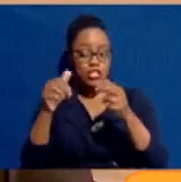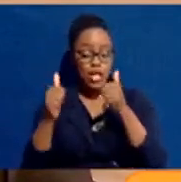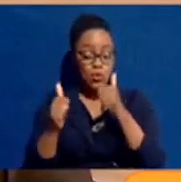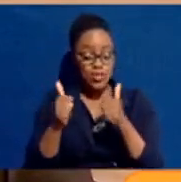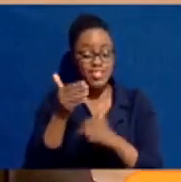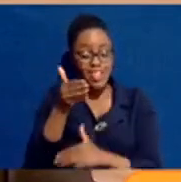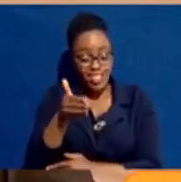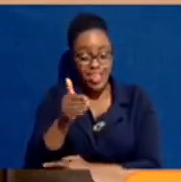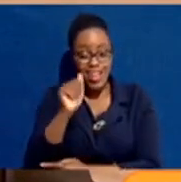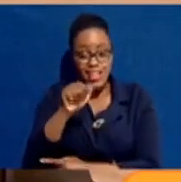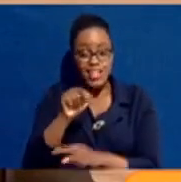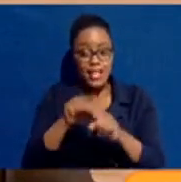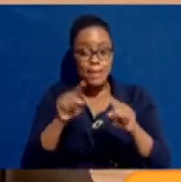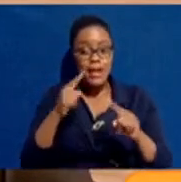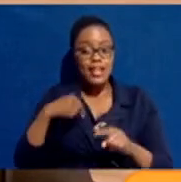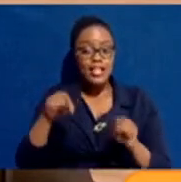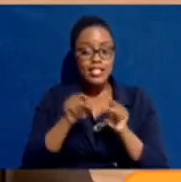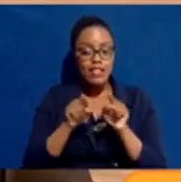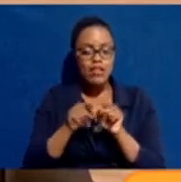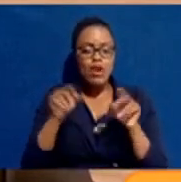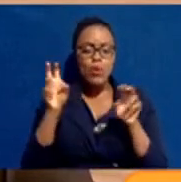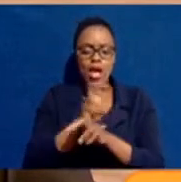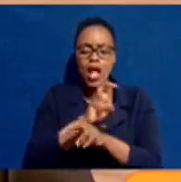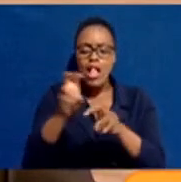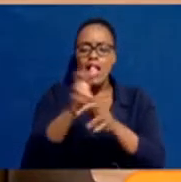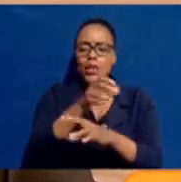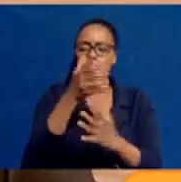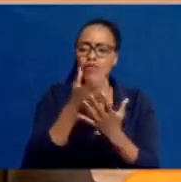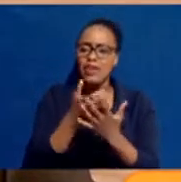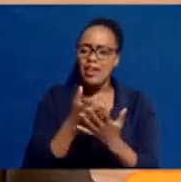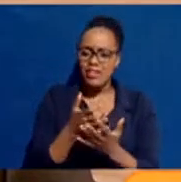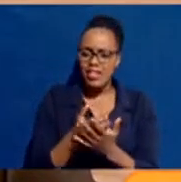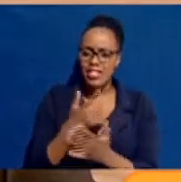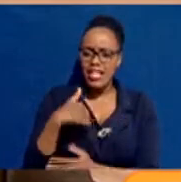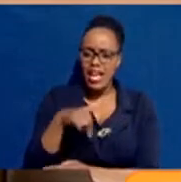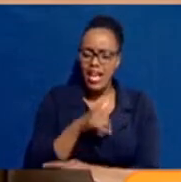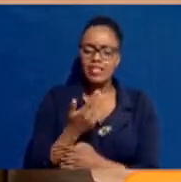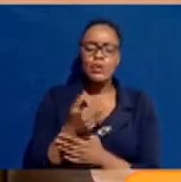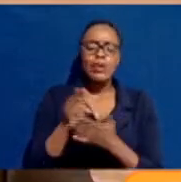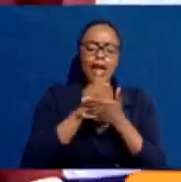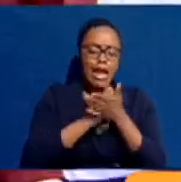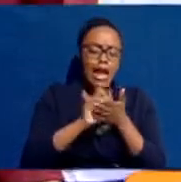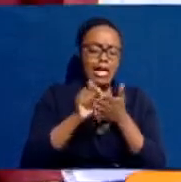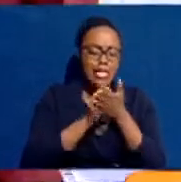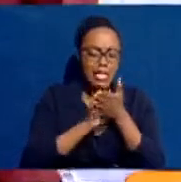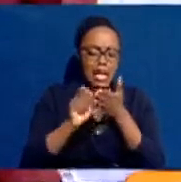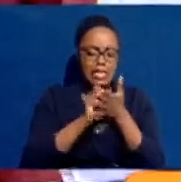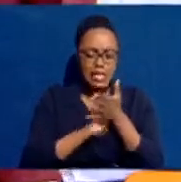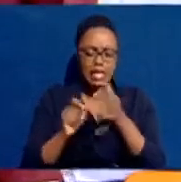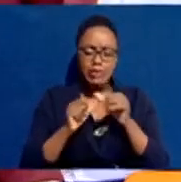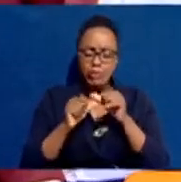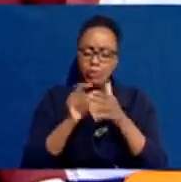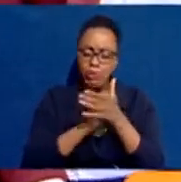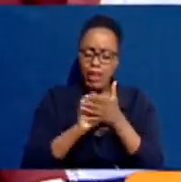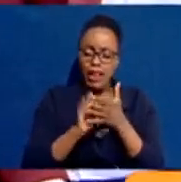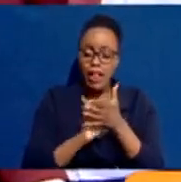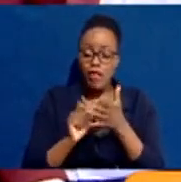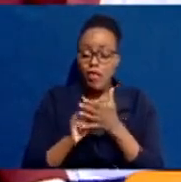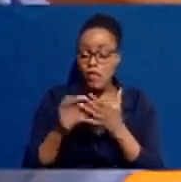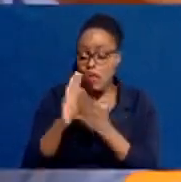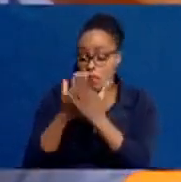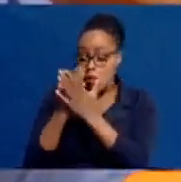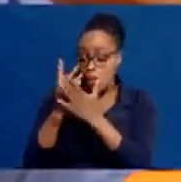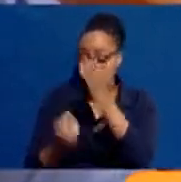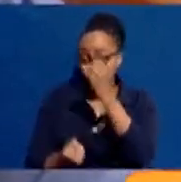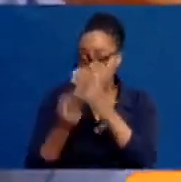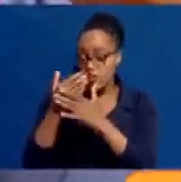yet we are still fishing for evidence. We write and write and write. The magistrate proposing creation of the